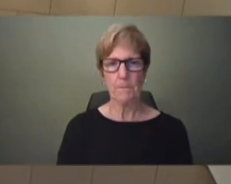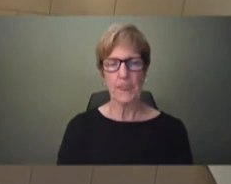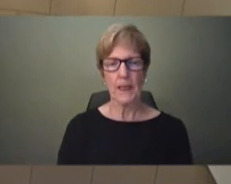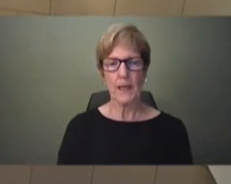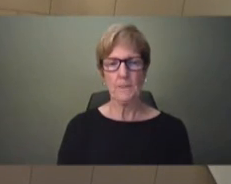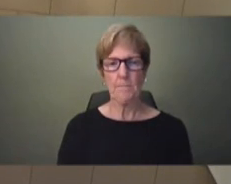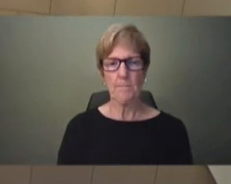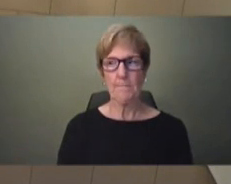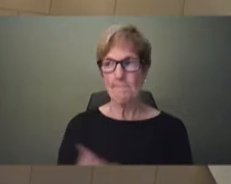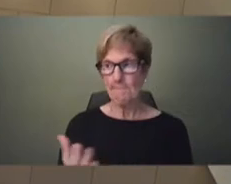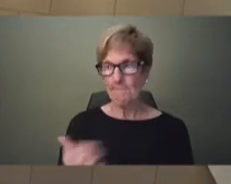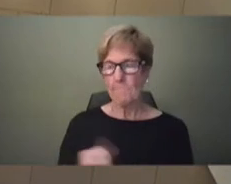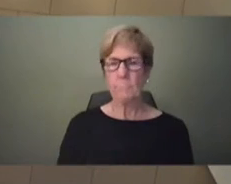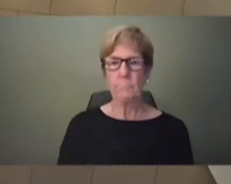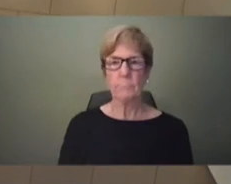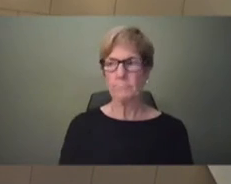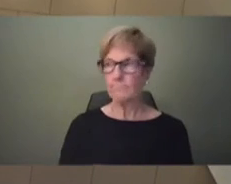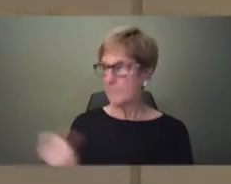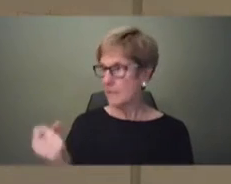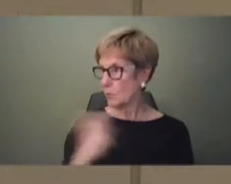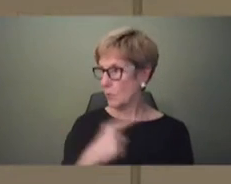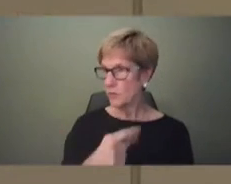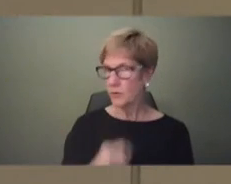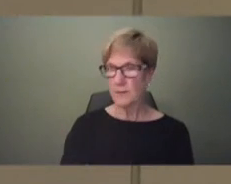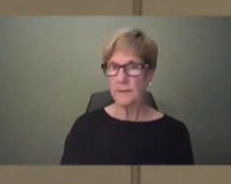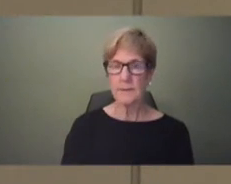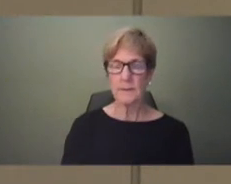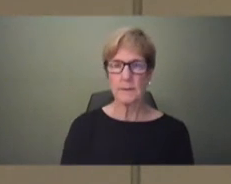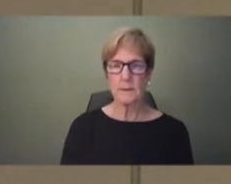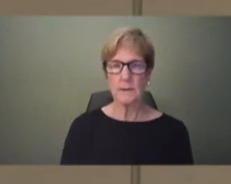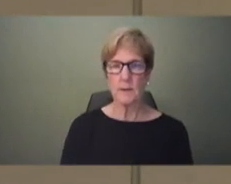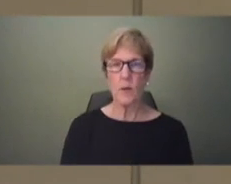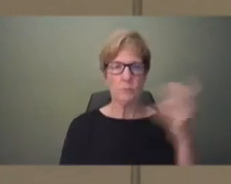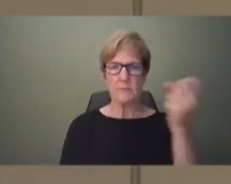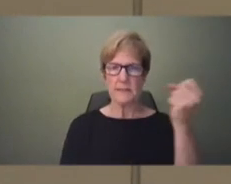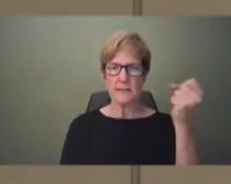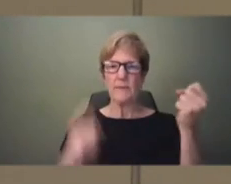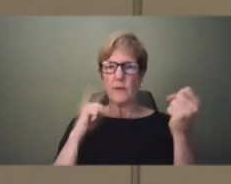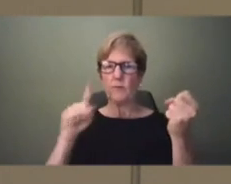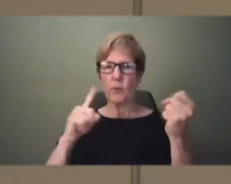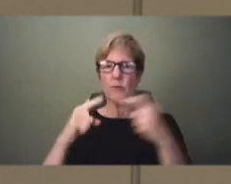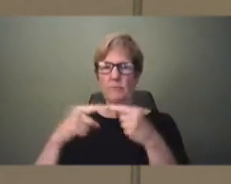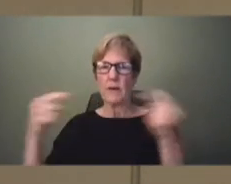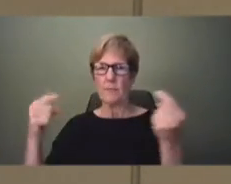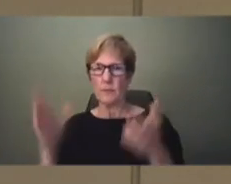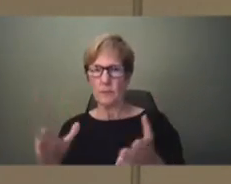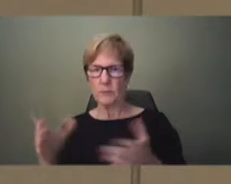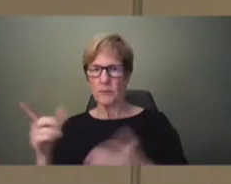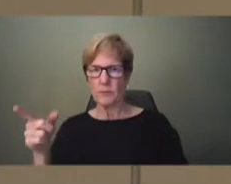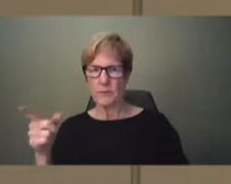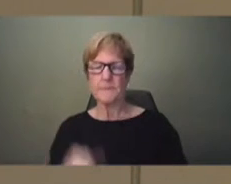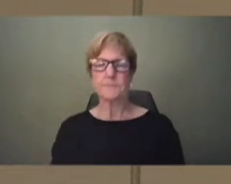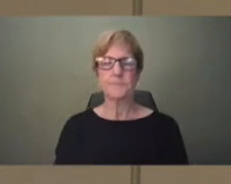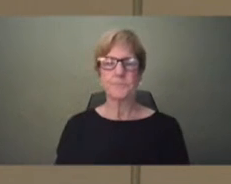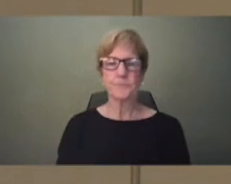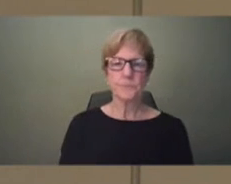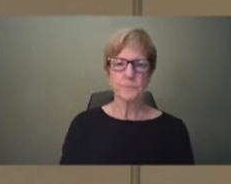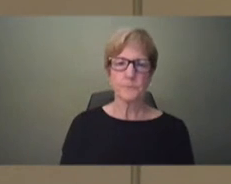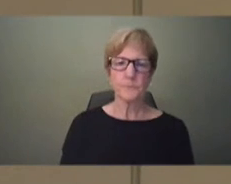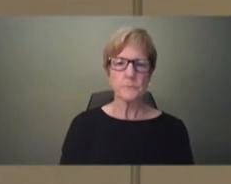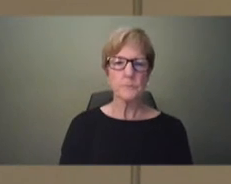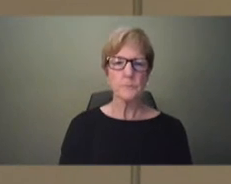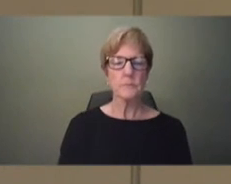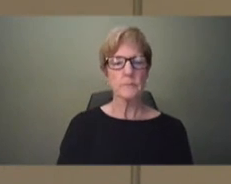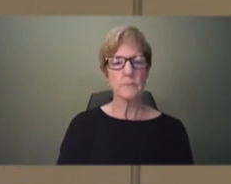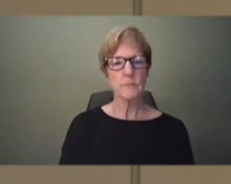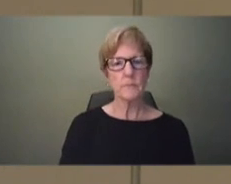thank any questions for us um we'll save that till after we have some speakers in opposition and and you'll have your rebuttal